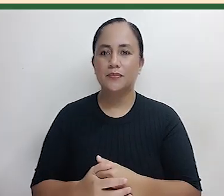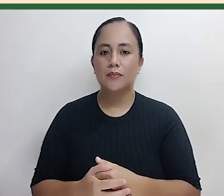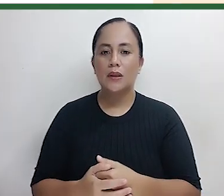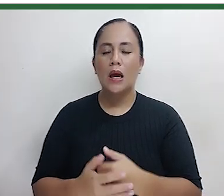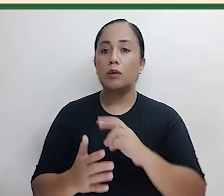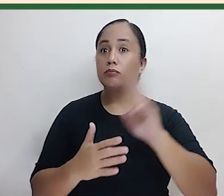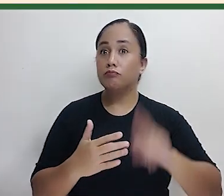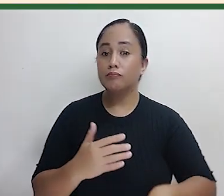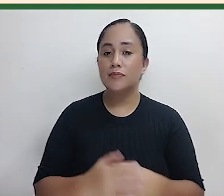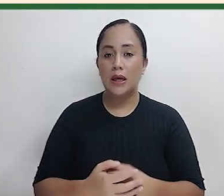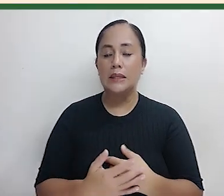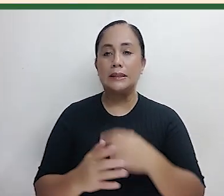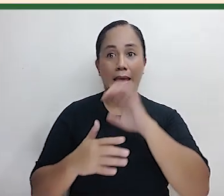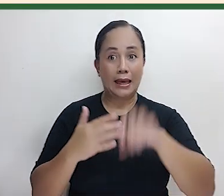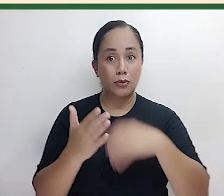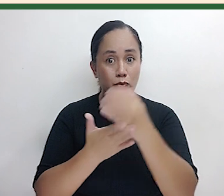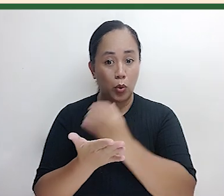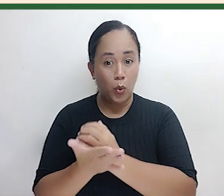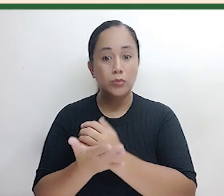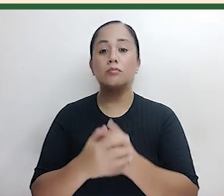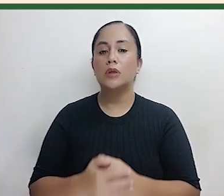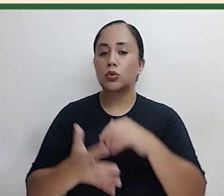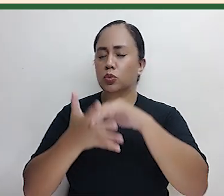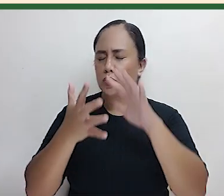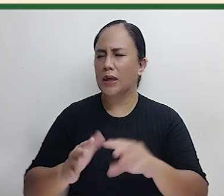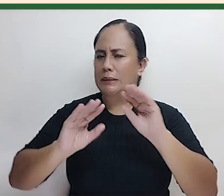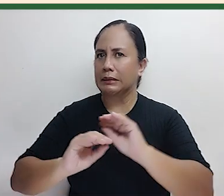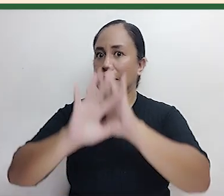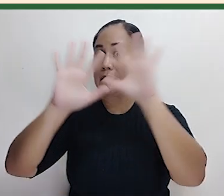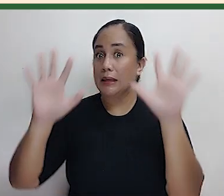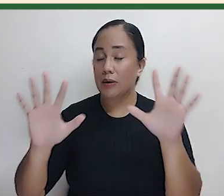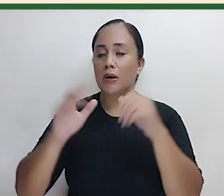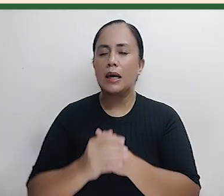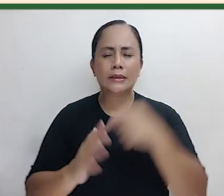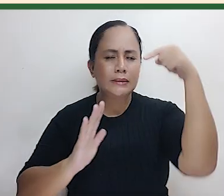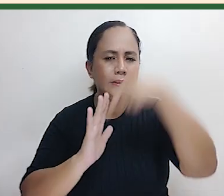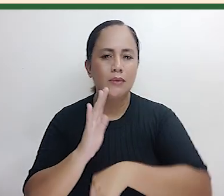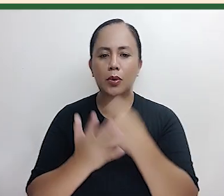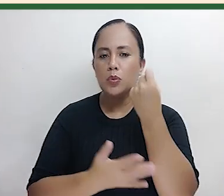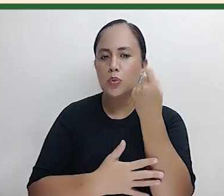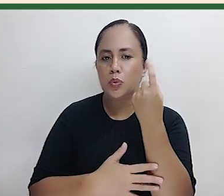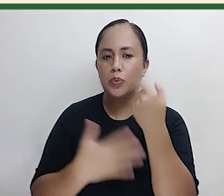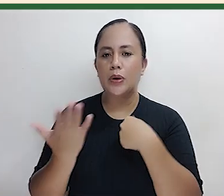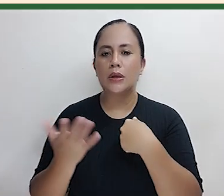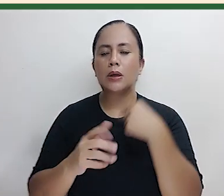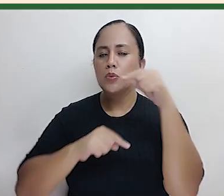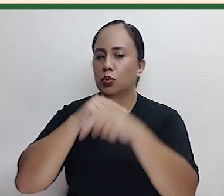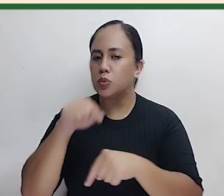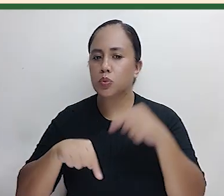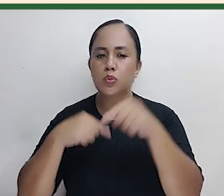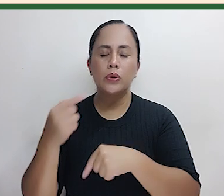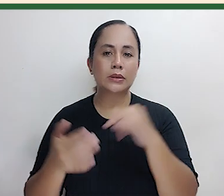and disability. Outcome: by the end of this course, learners have a clearer and deeper understanding